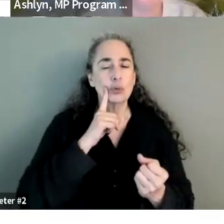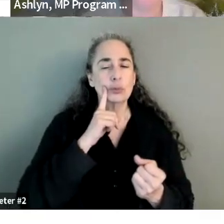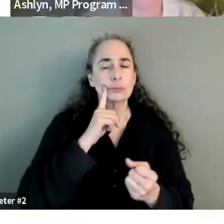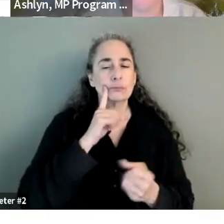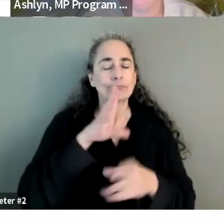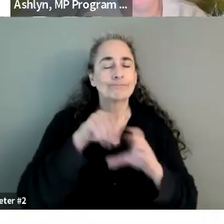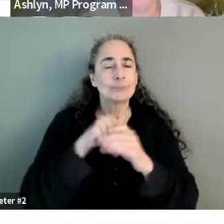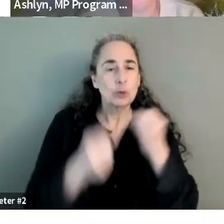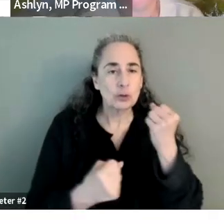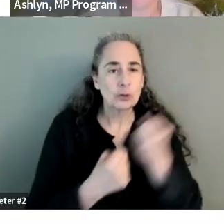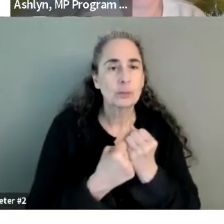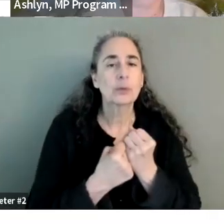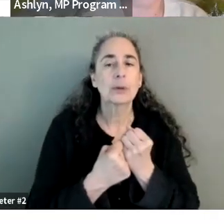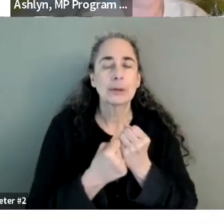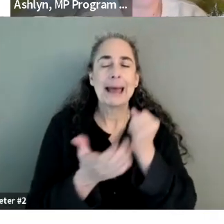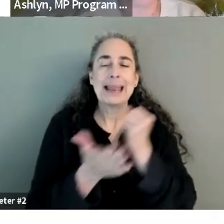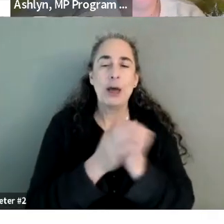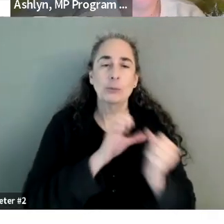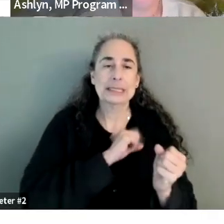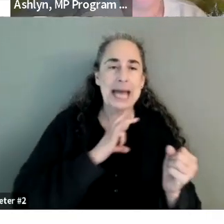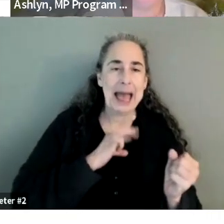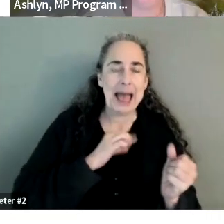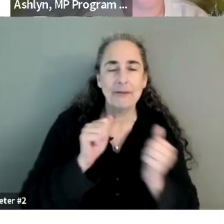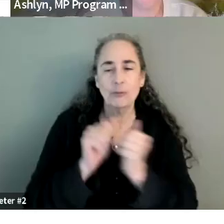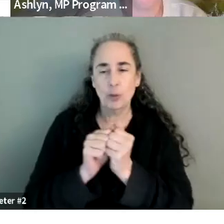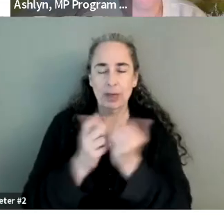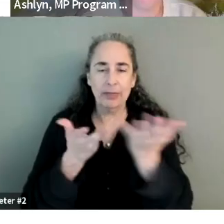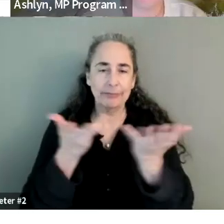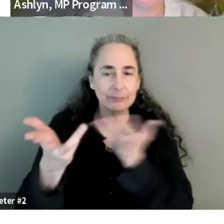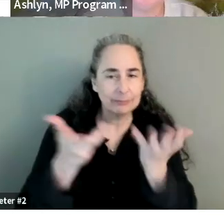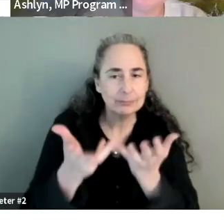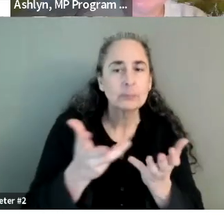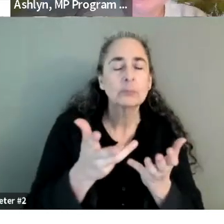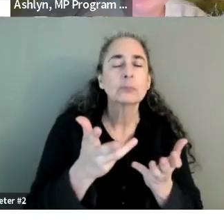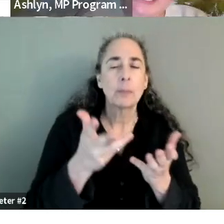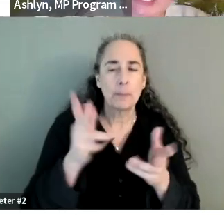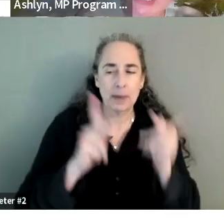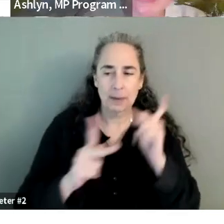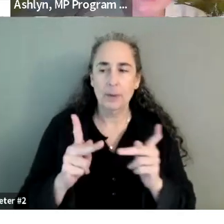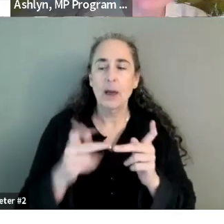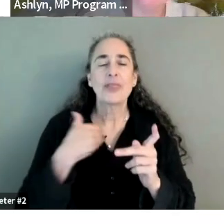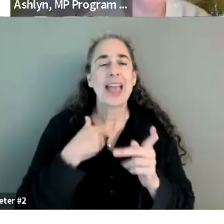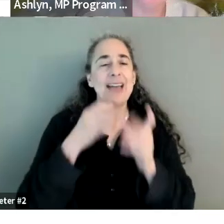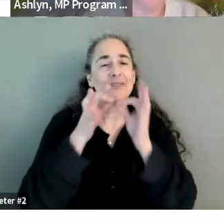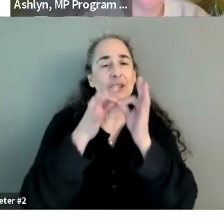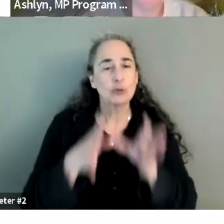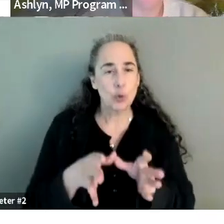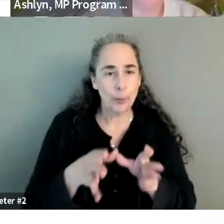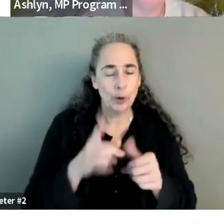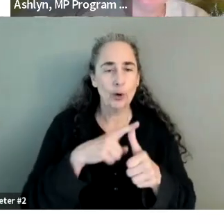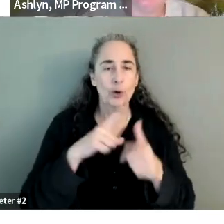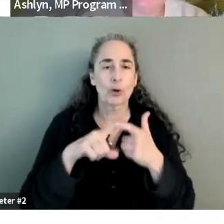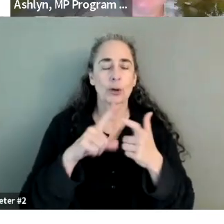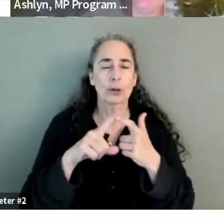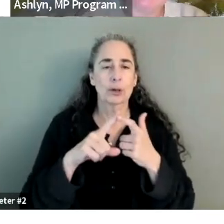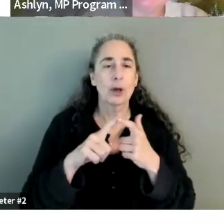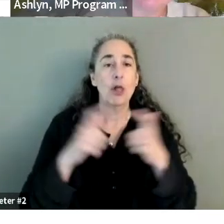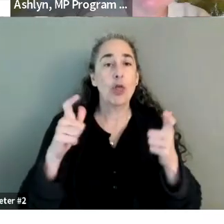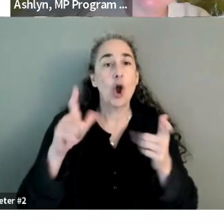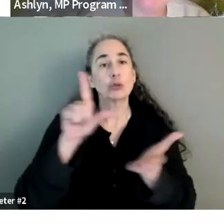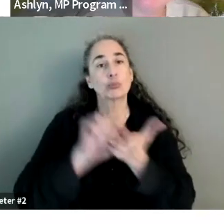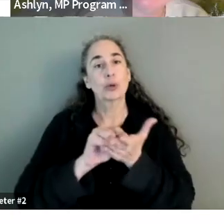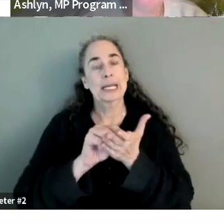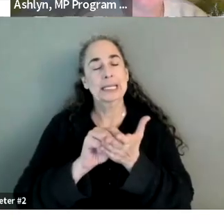staff to participant ratios. Additional services include sign language interpretation, large print